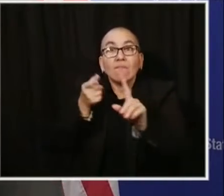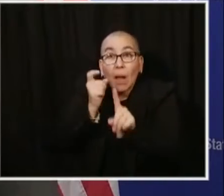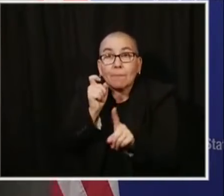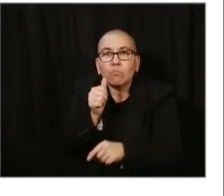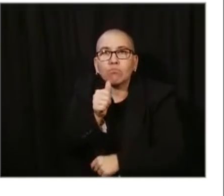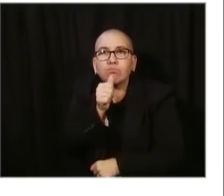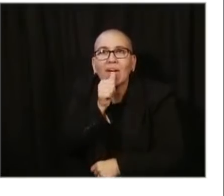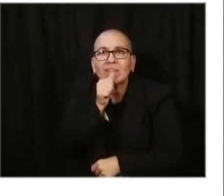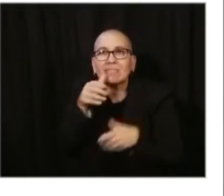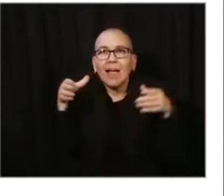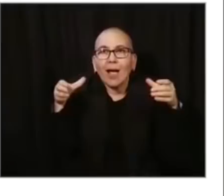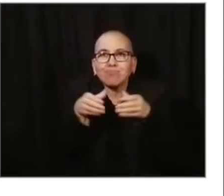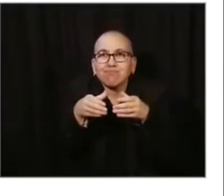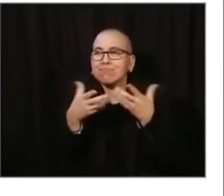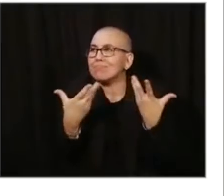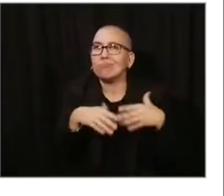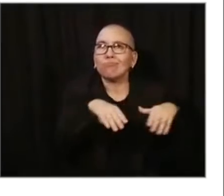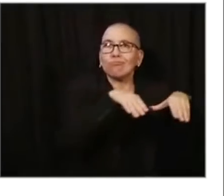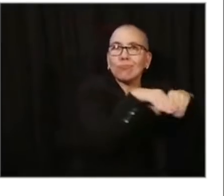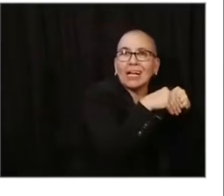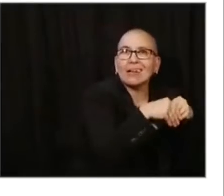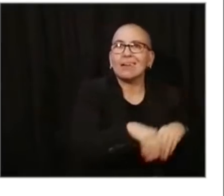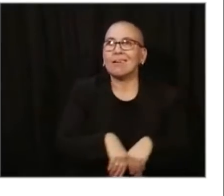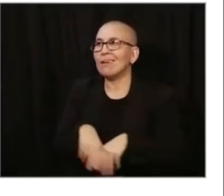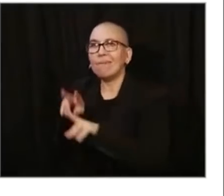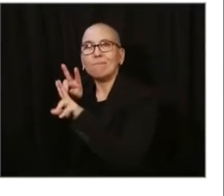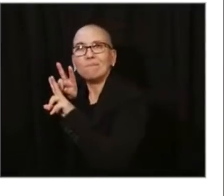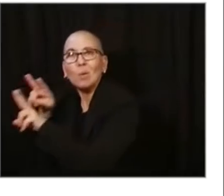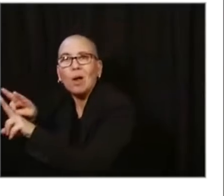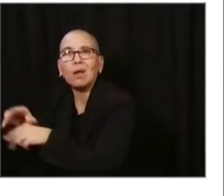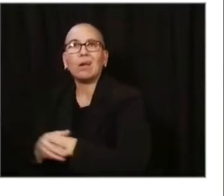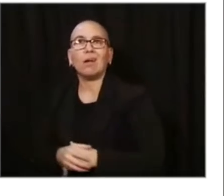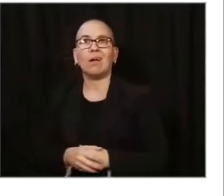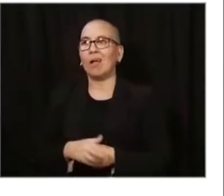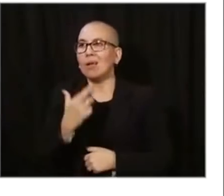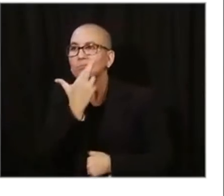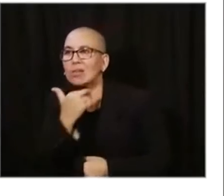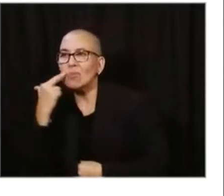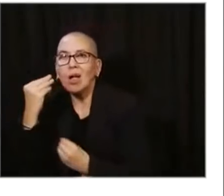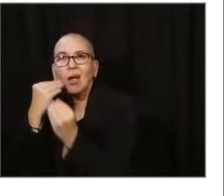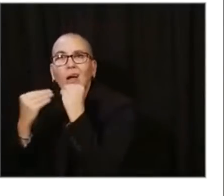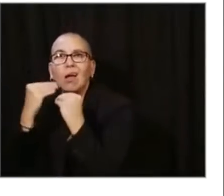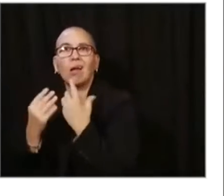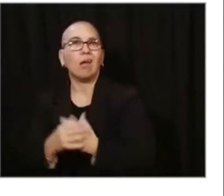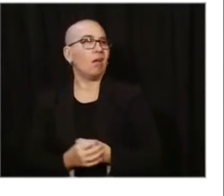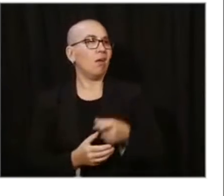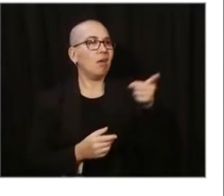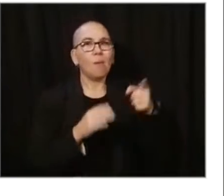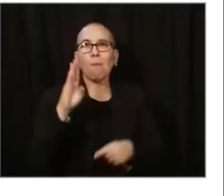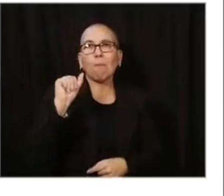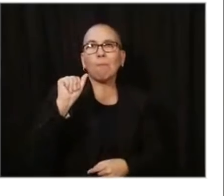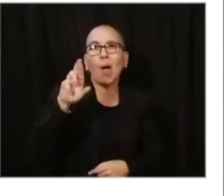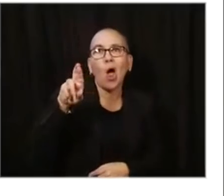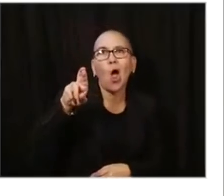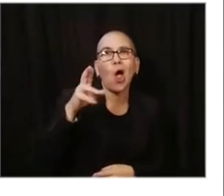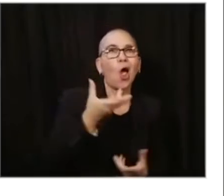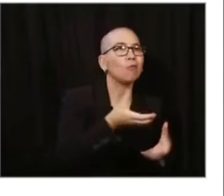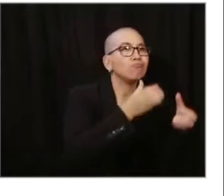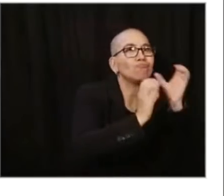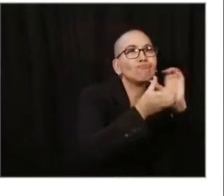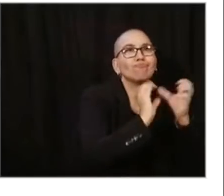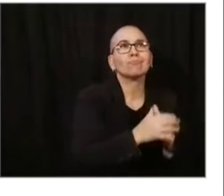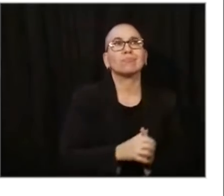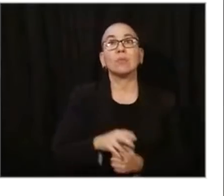weddings, funerals, restaurants, and bars. And about 29% in other settings, workplace settings and other controlled settings. We've said